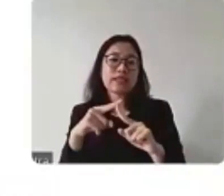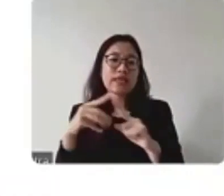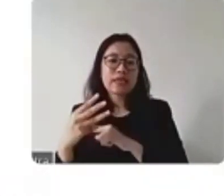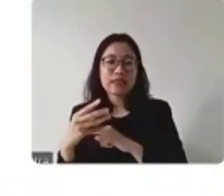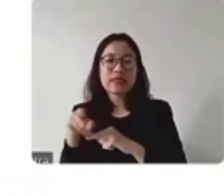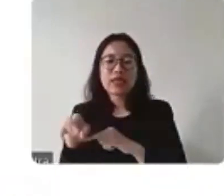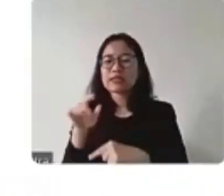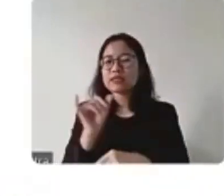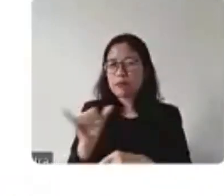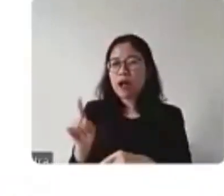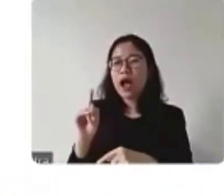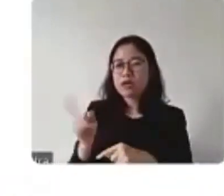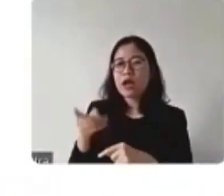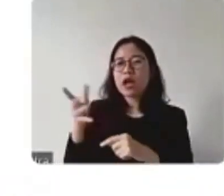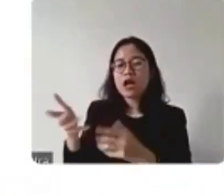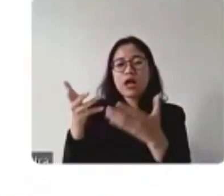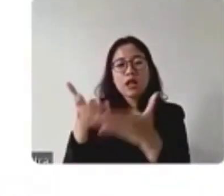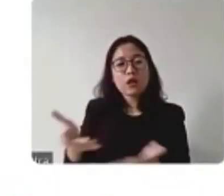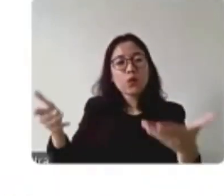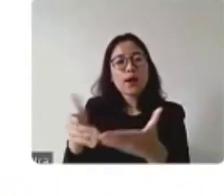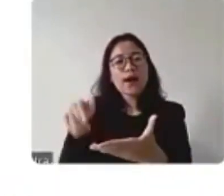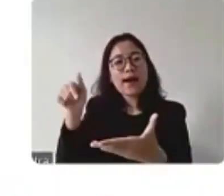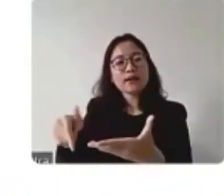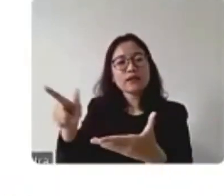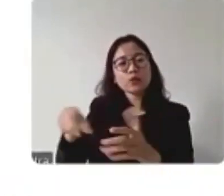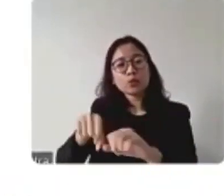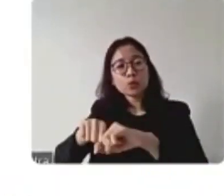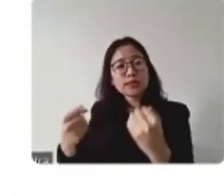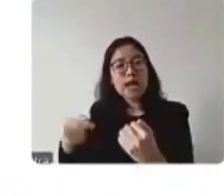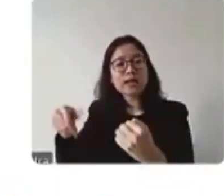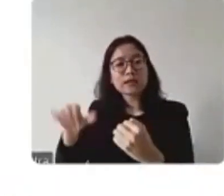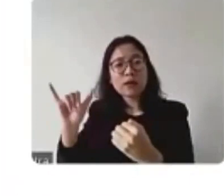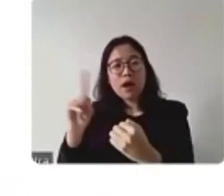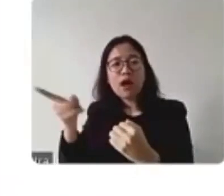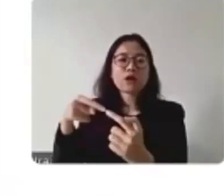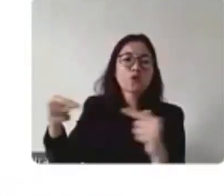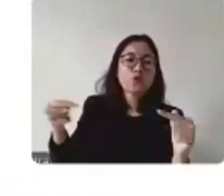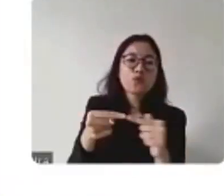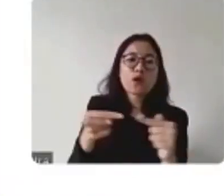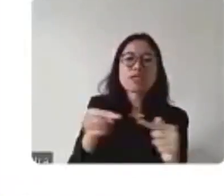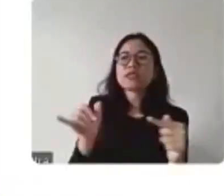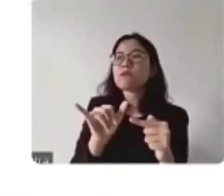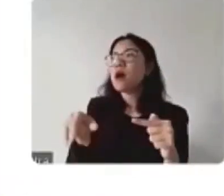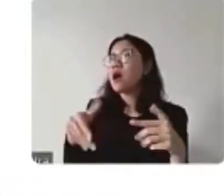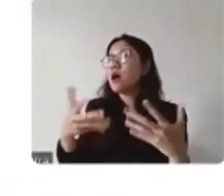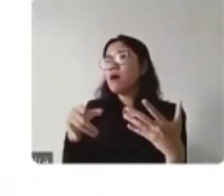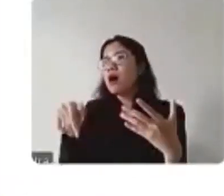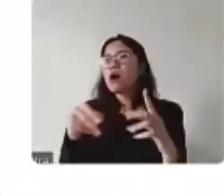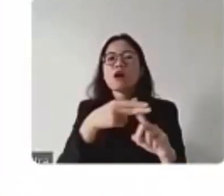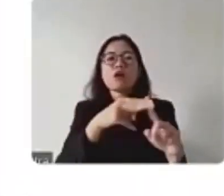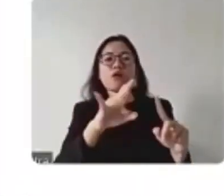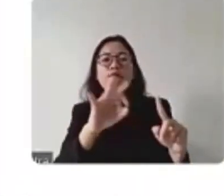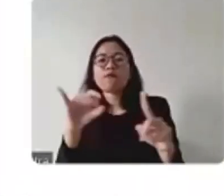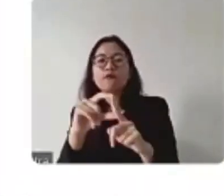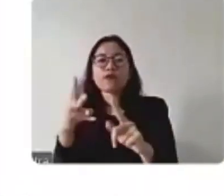estate in Kalimantan? Well, this very hard question actually, especially for me,